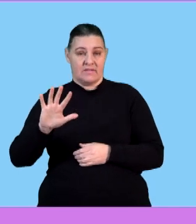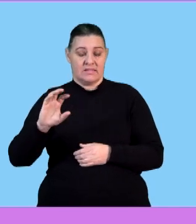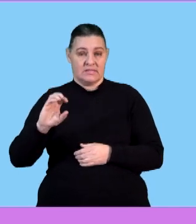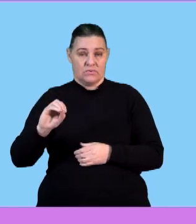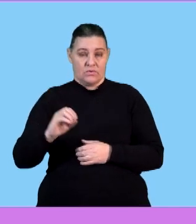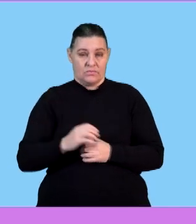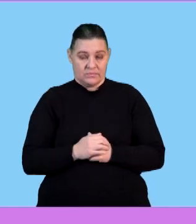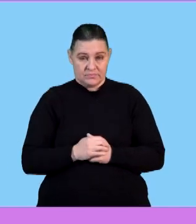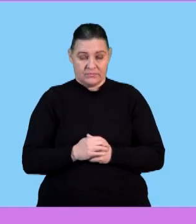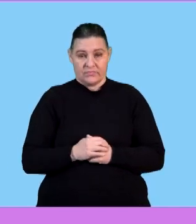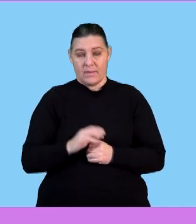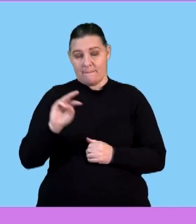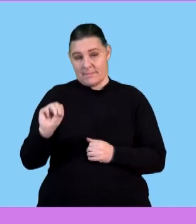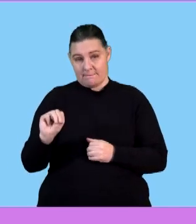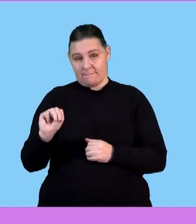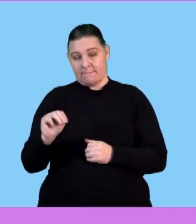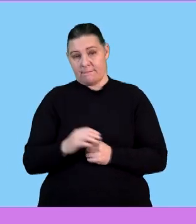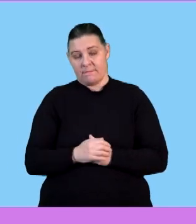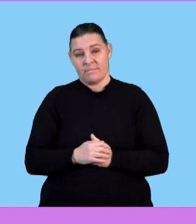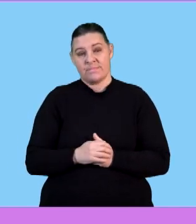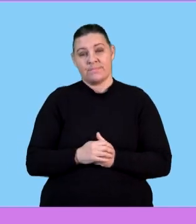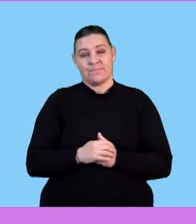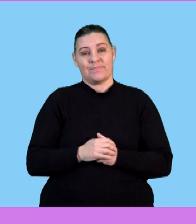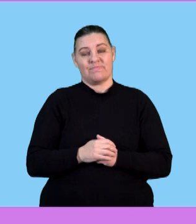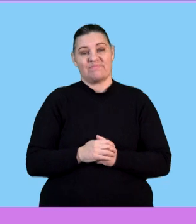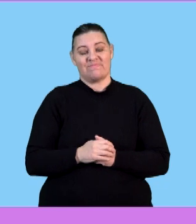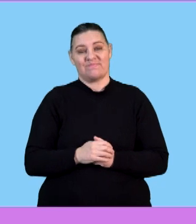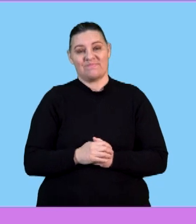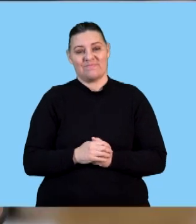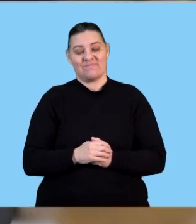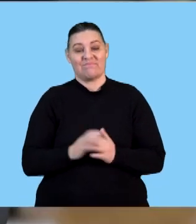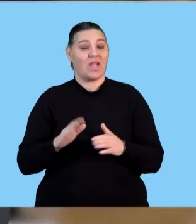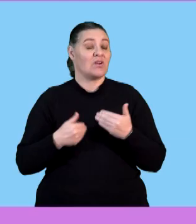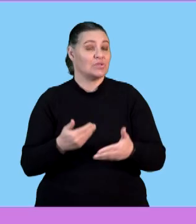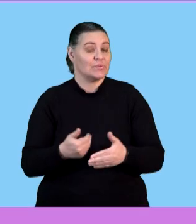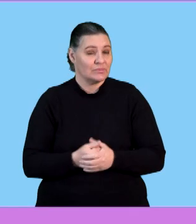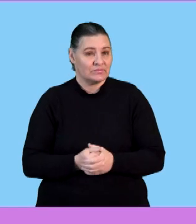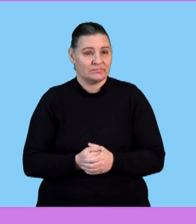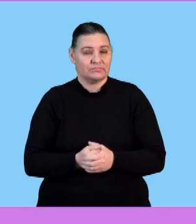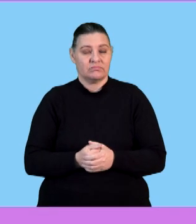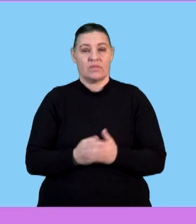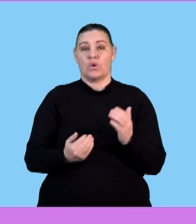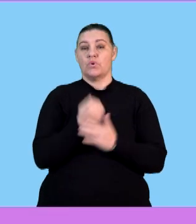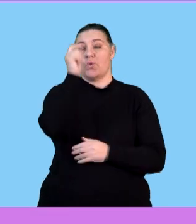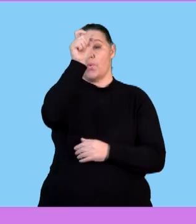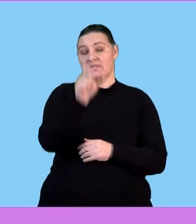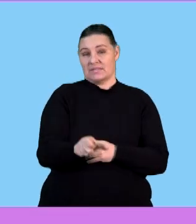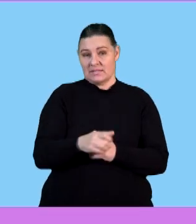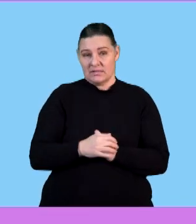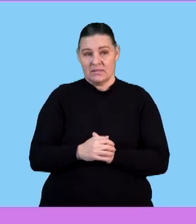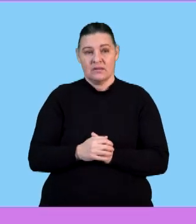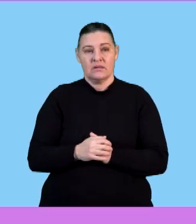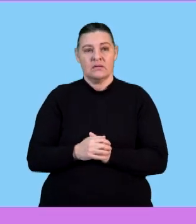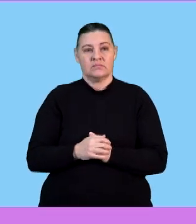30,5 meters. There we are at the end. All right, nice work. Let's carry on. All right, new words and language. So